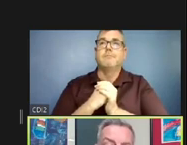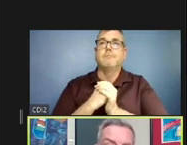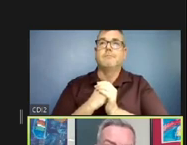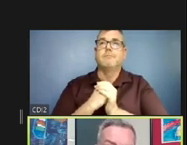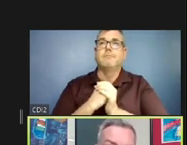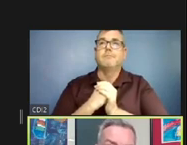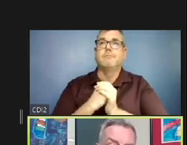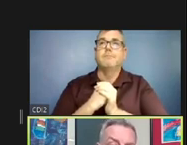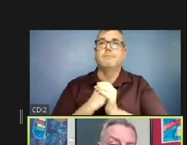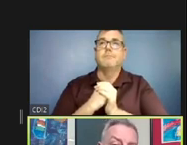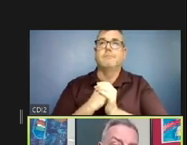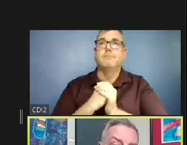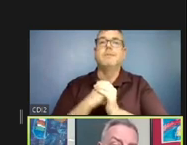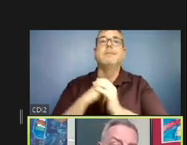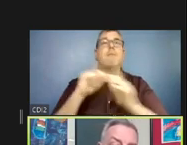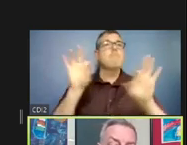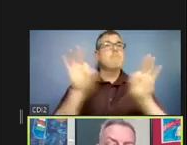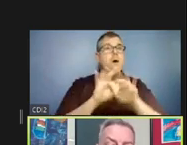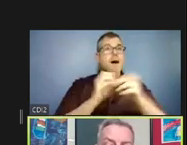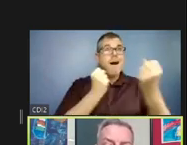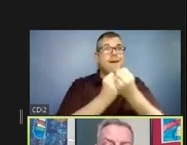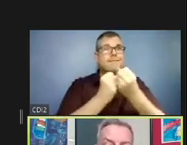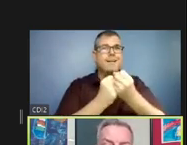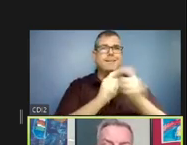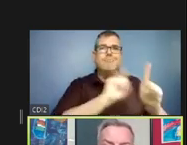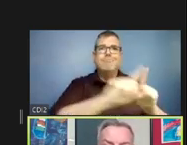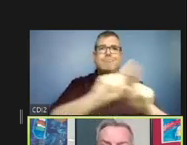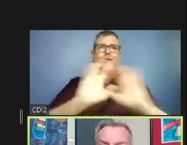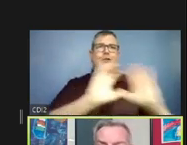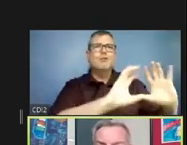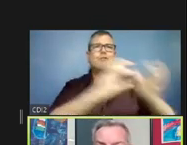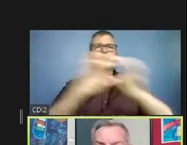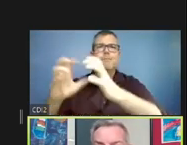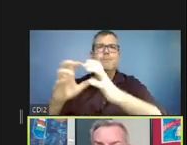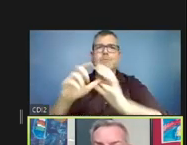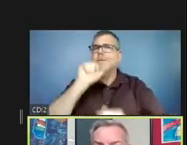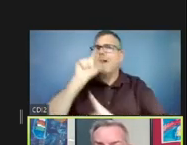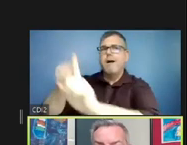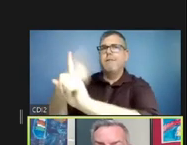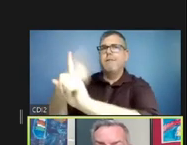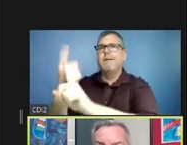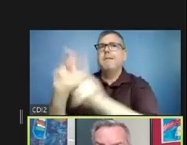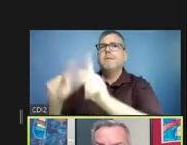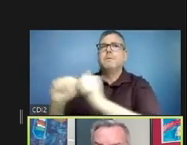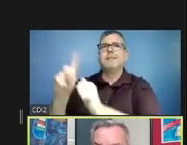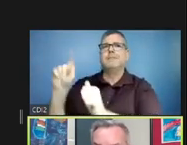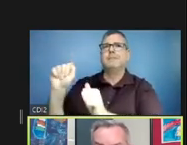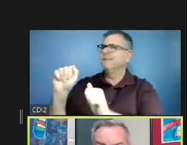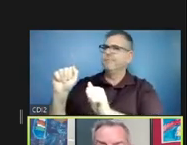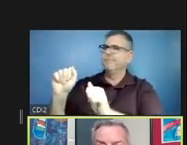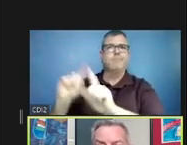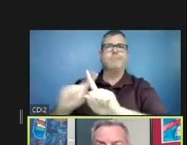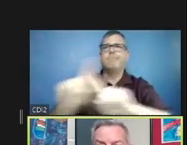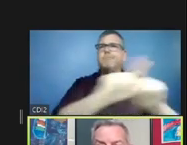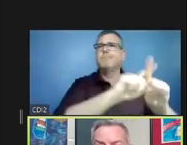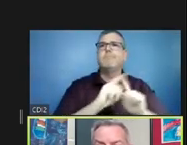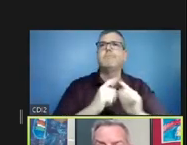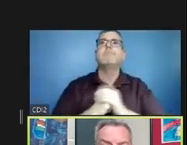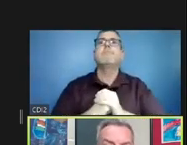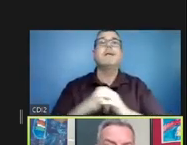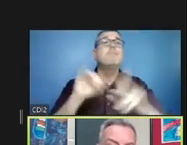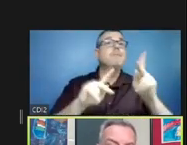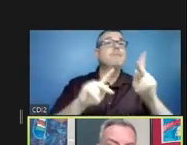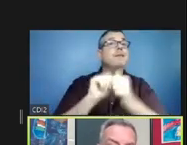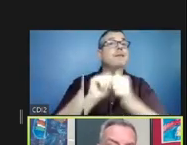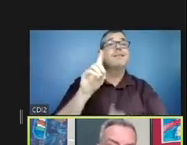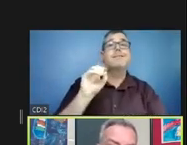disabilities. It's broader than just people with Down syndrome. The next priority is that the vaccine be a priority for caregivers, whether those caregivers are